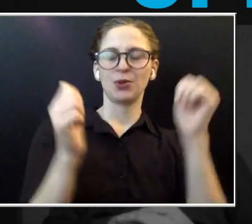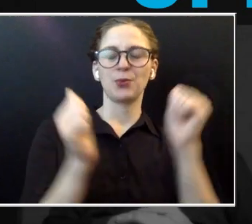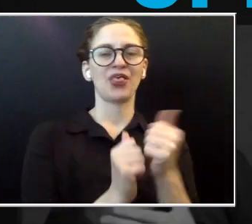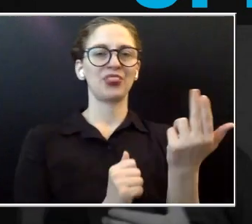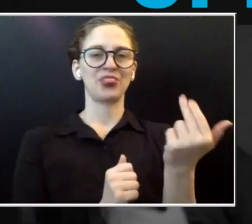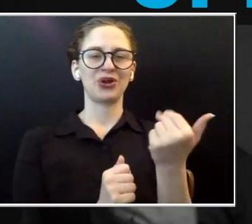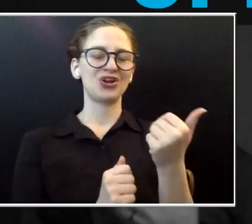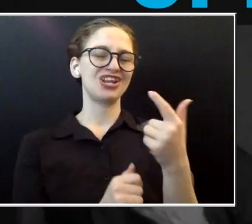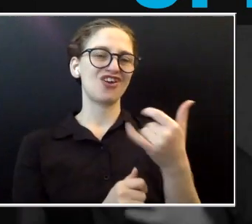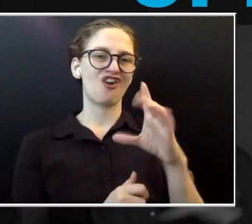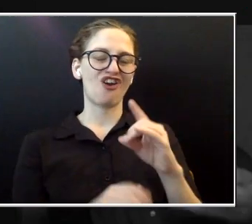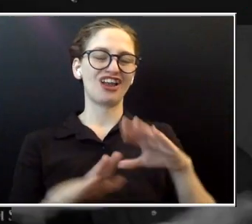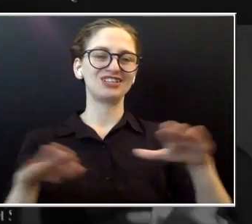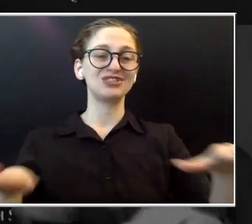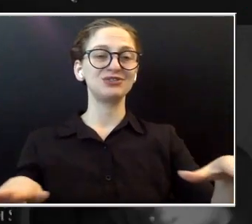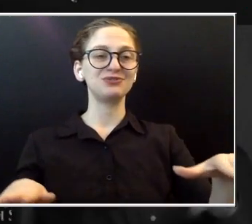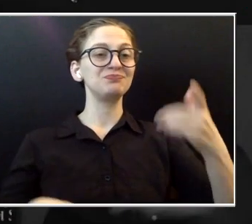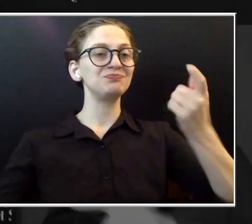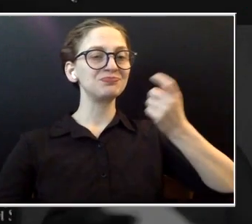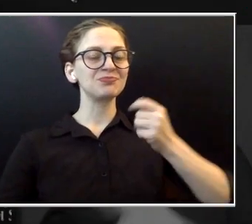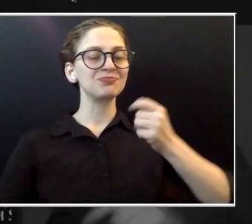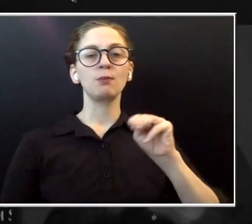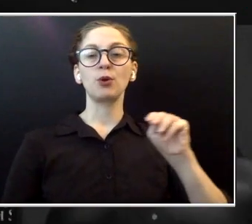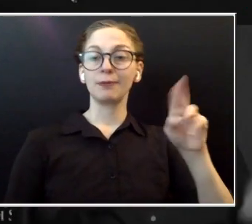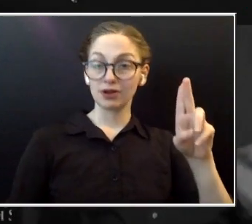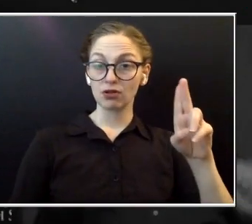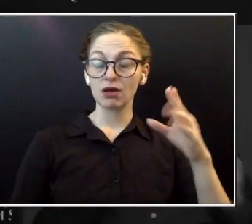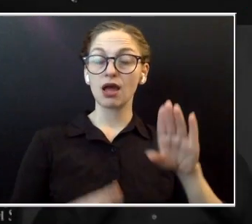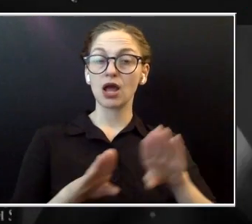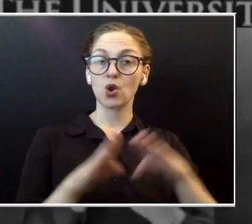Subscribe to our morning medical update and open mics with